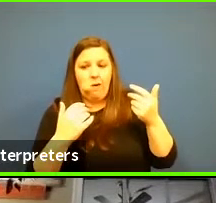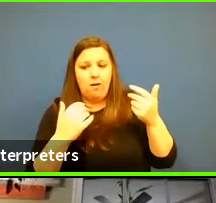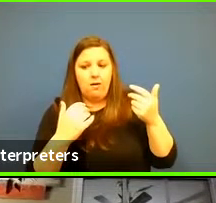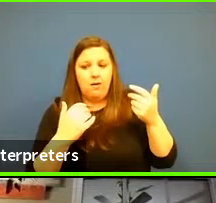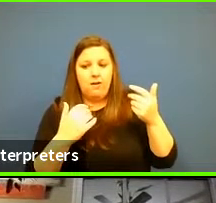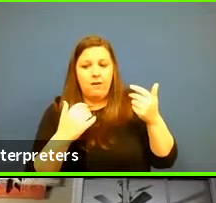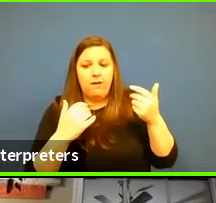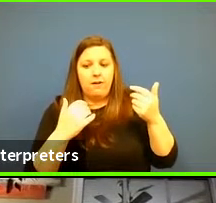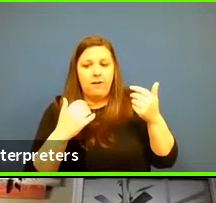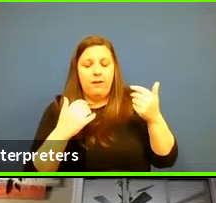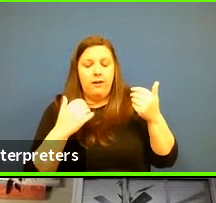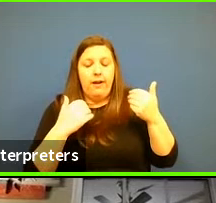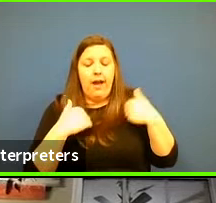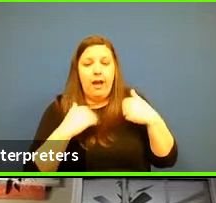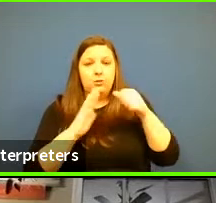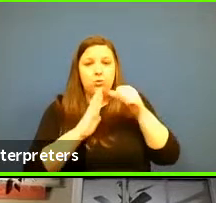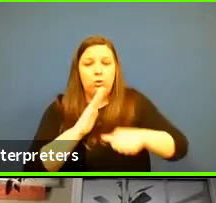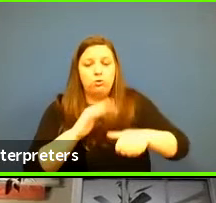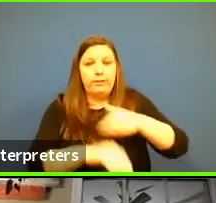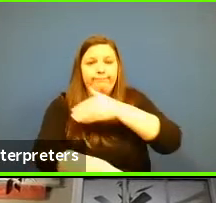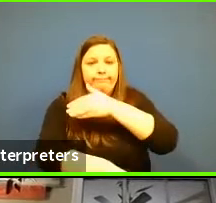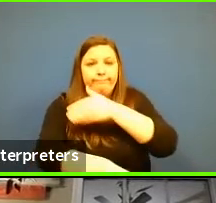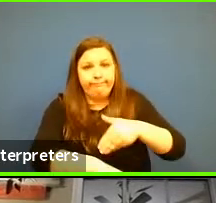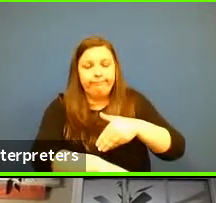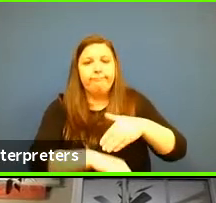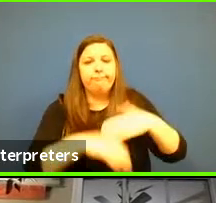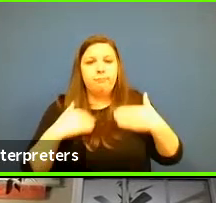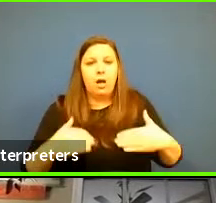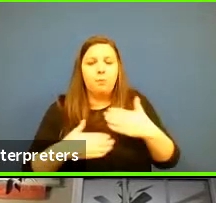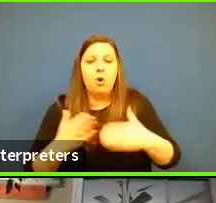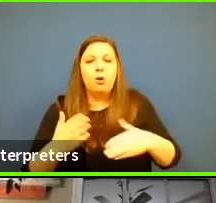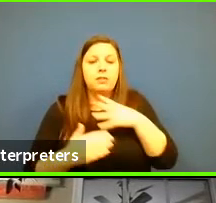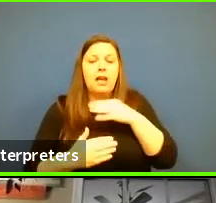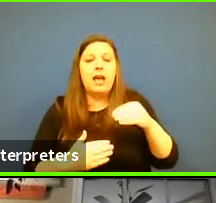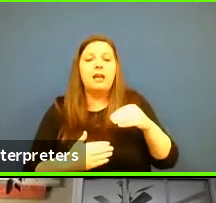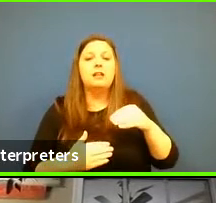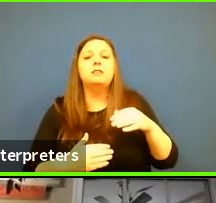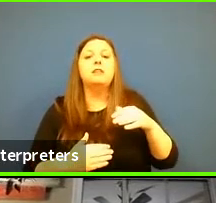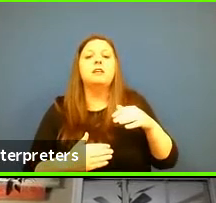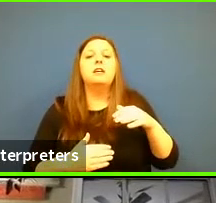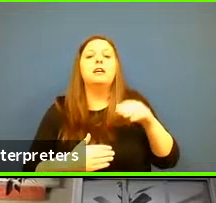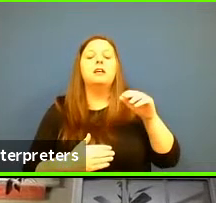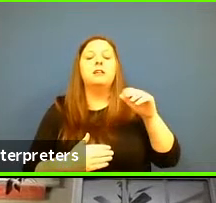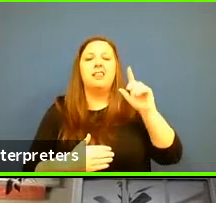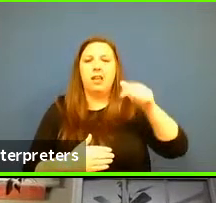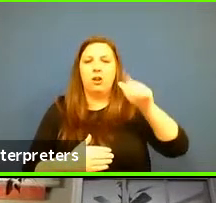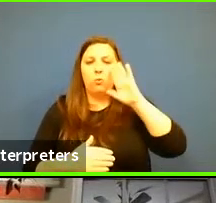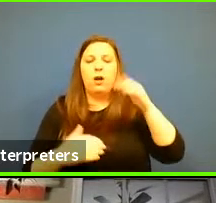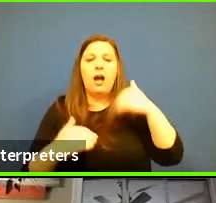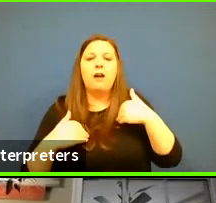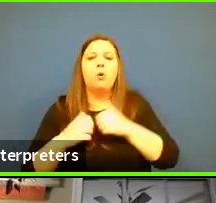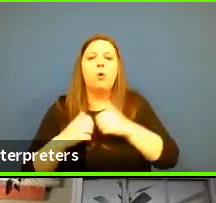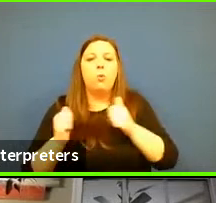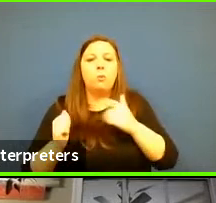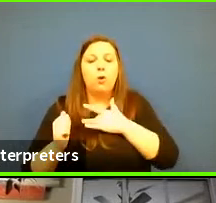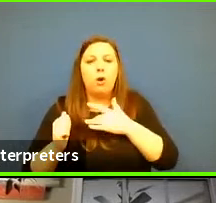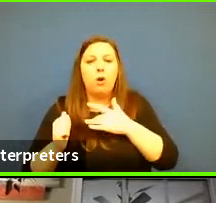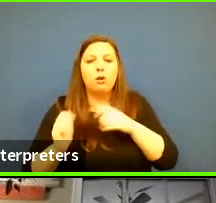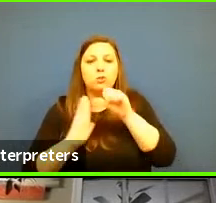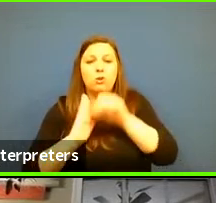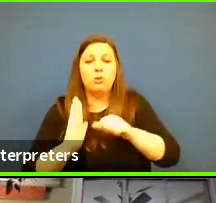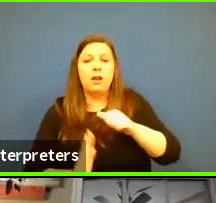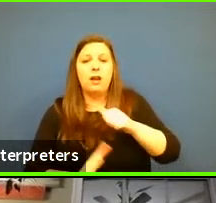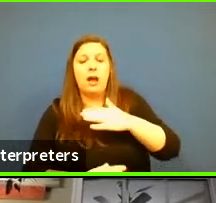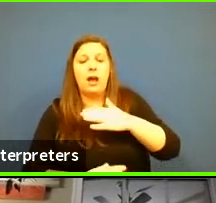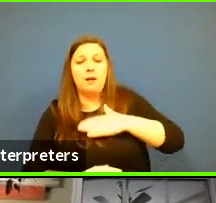heart surgery, and my wife and I are his primary caregivers. So I'm